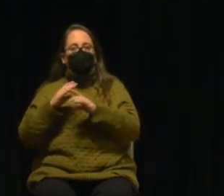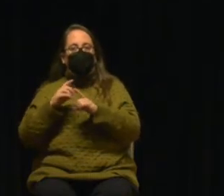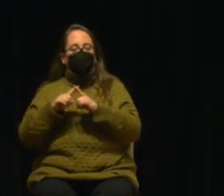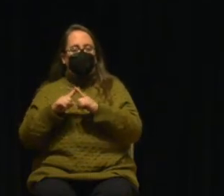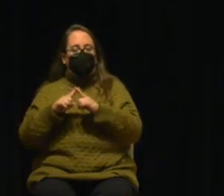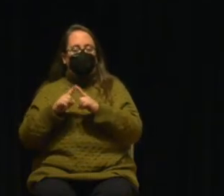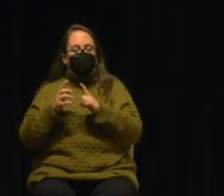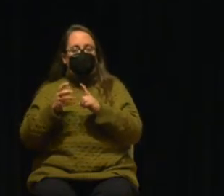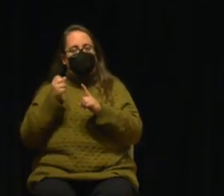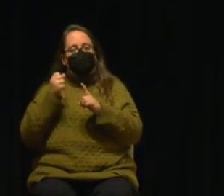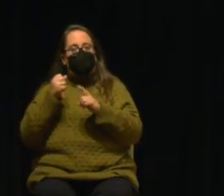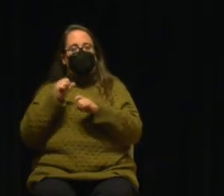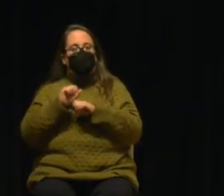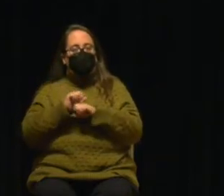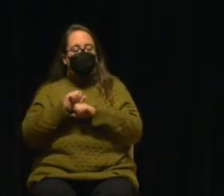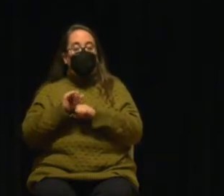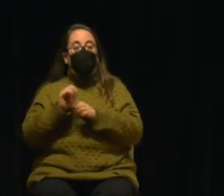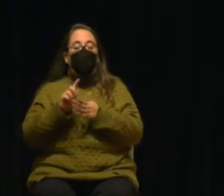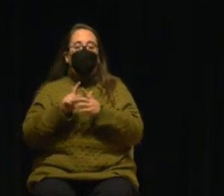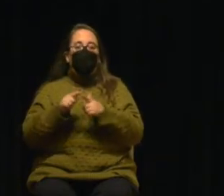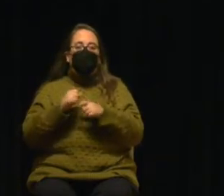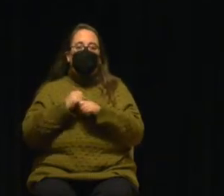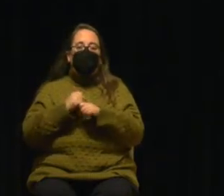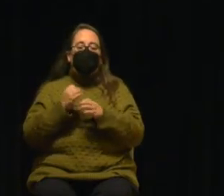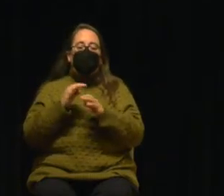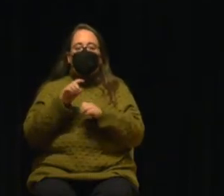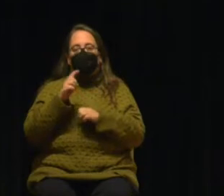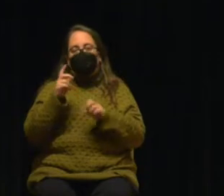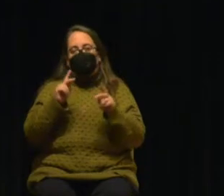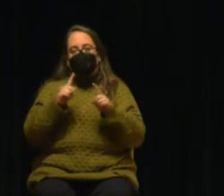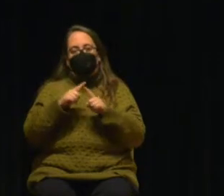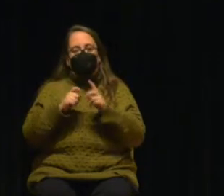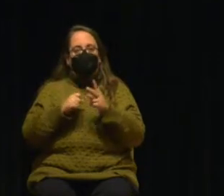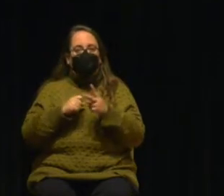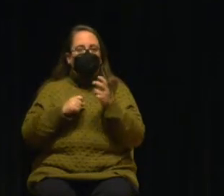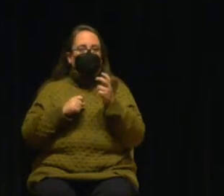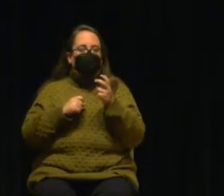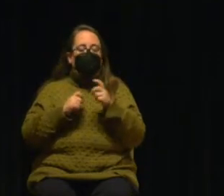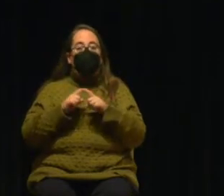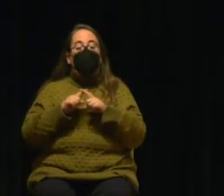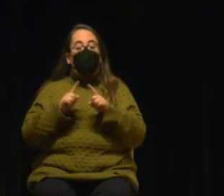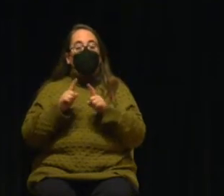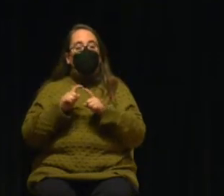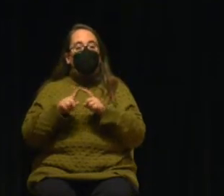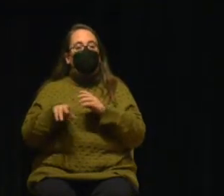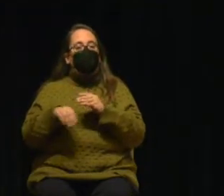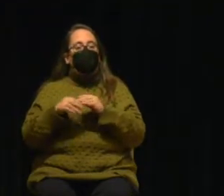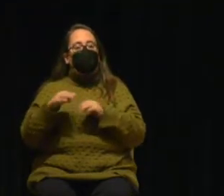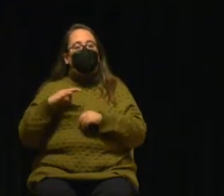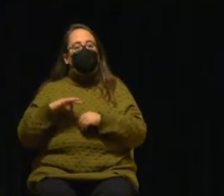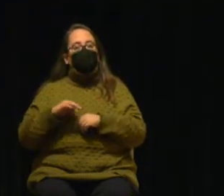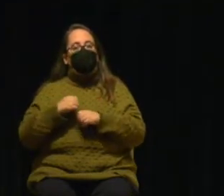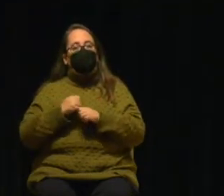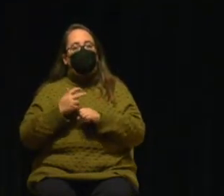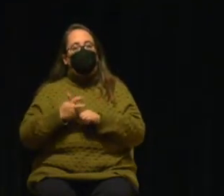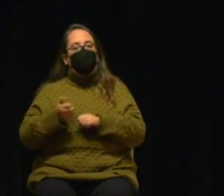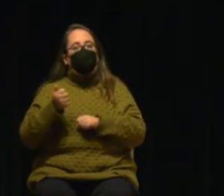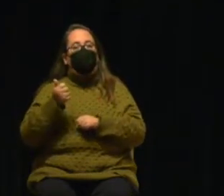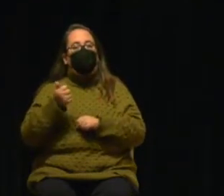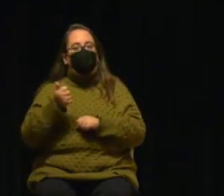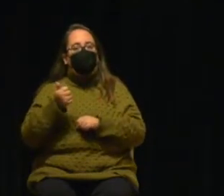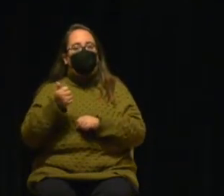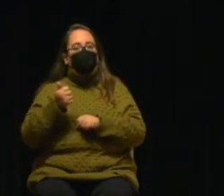fugitive slaves. They were primarily designed to protect free Black people from being kidnapped, but they had the additional benefit of making it harder